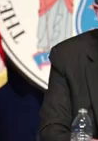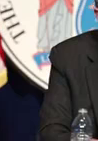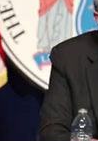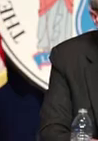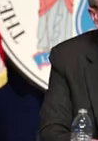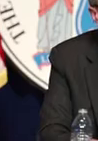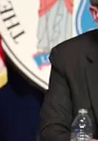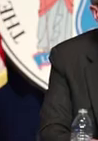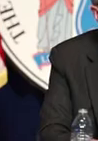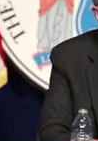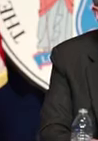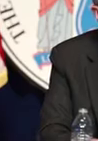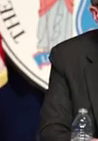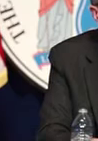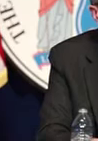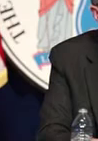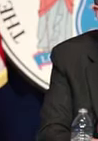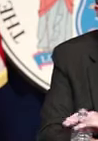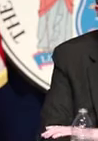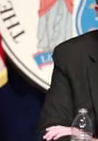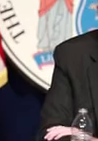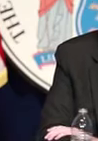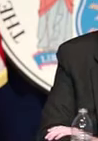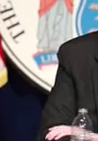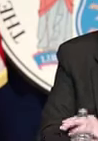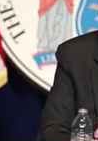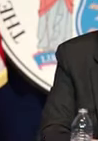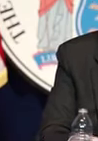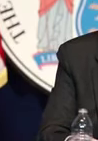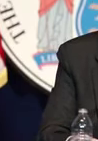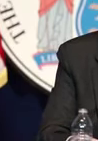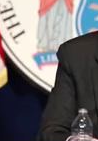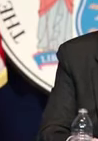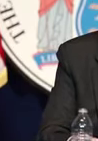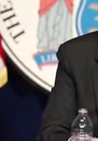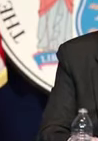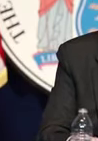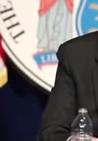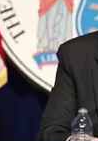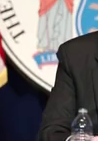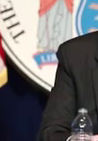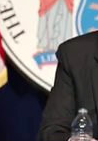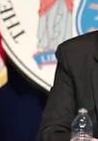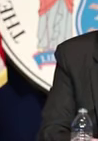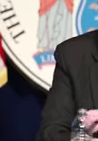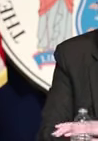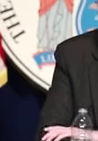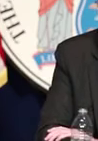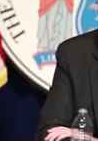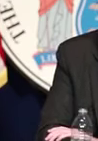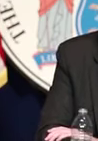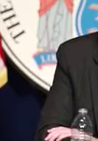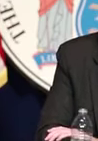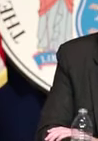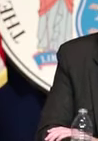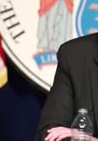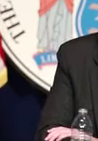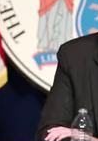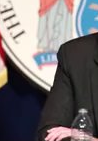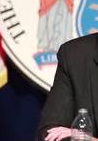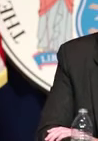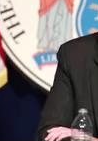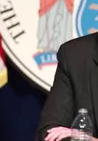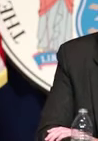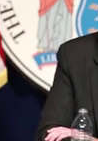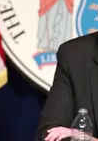bills that I can sign that codify the executive orders that we have put forth. On testing, the PNC Bank Arts